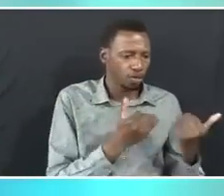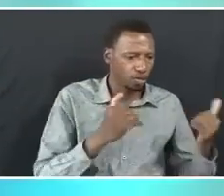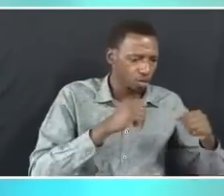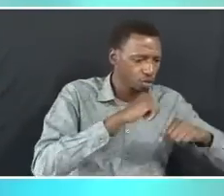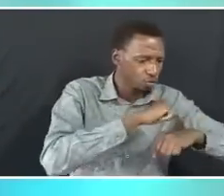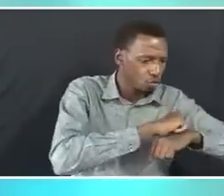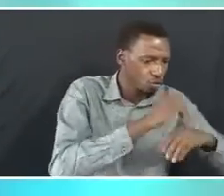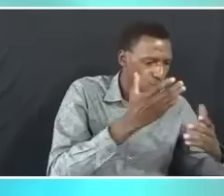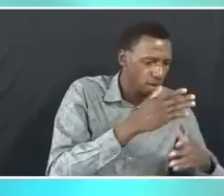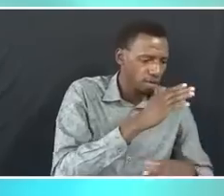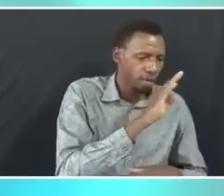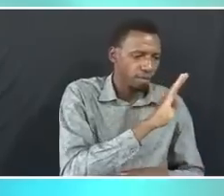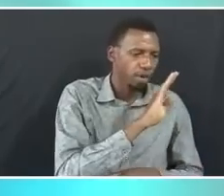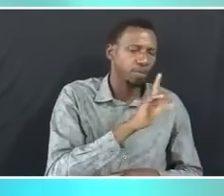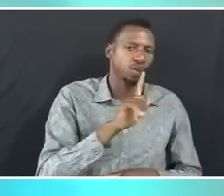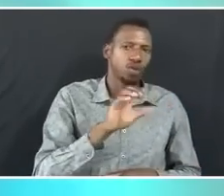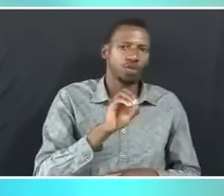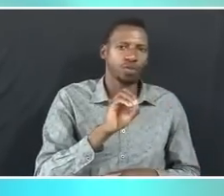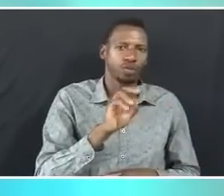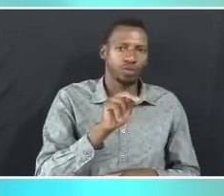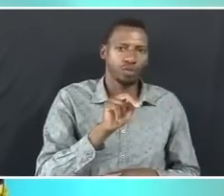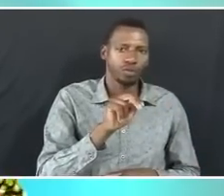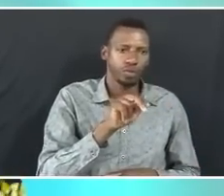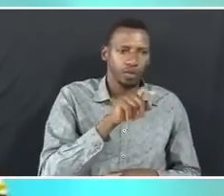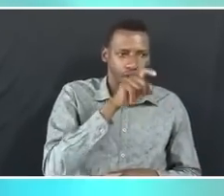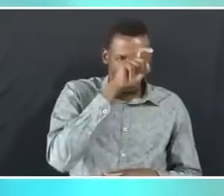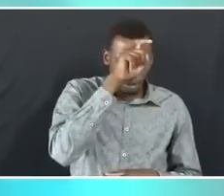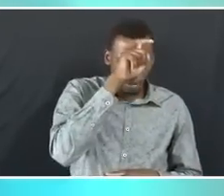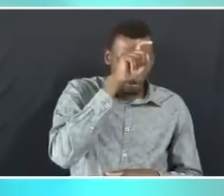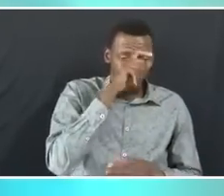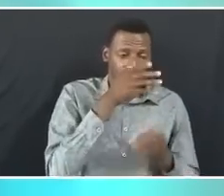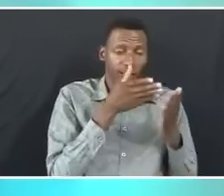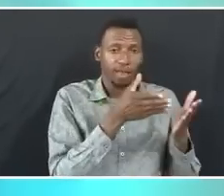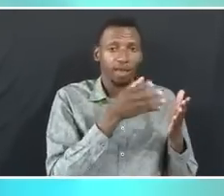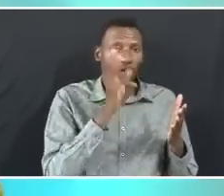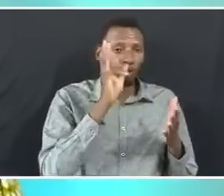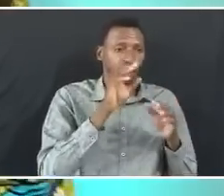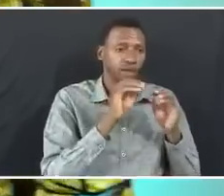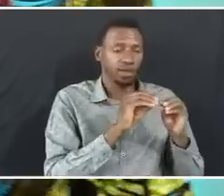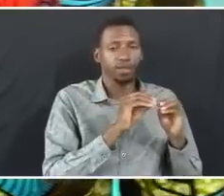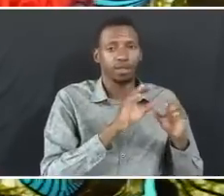And in Babylon, they will be taught how Babylonians know it.